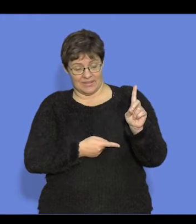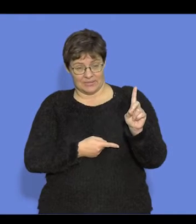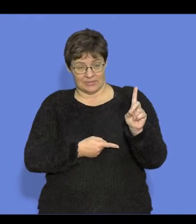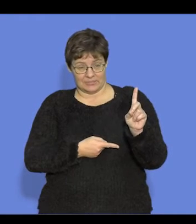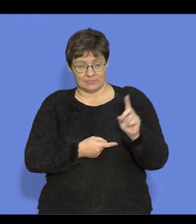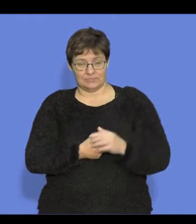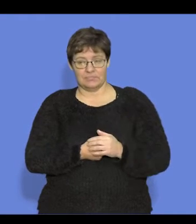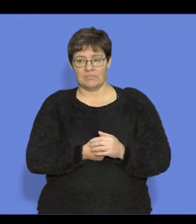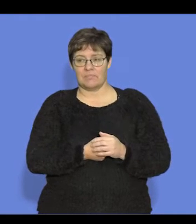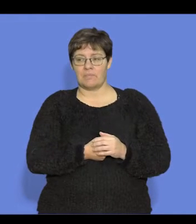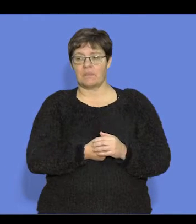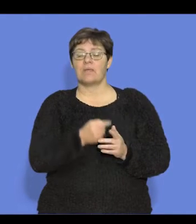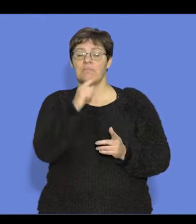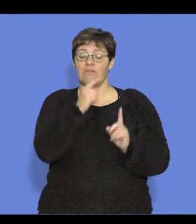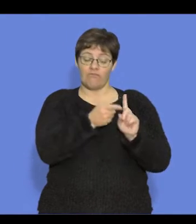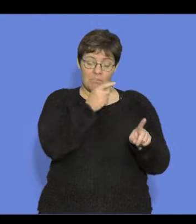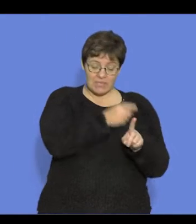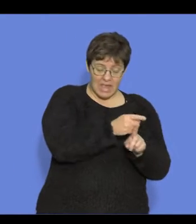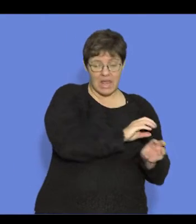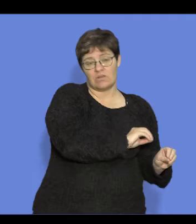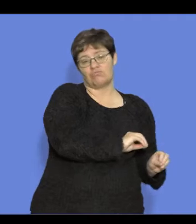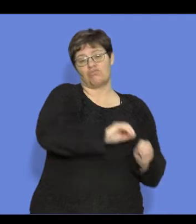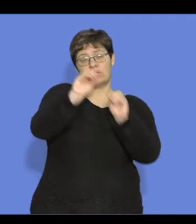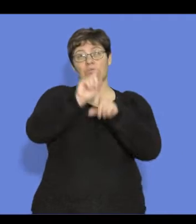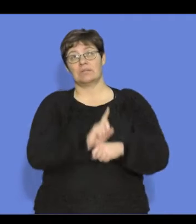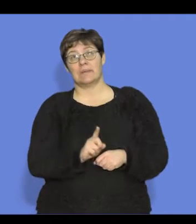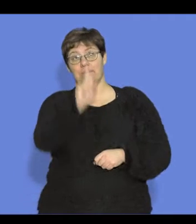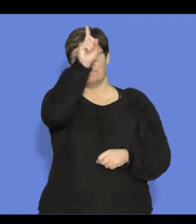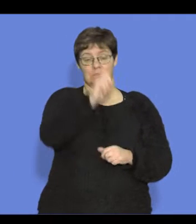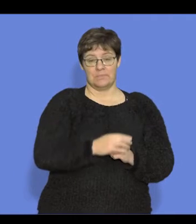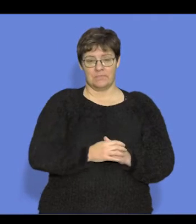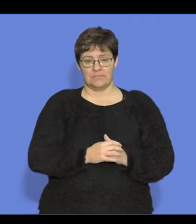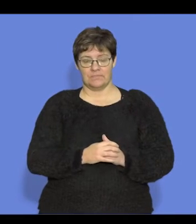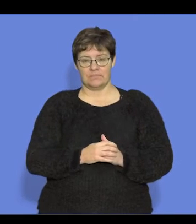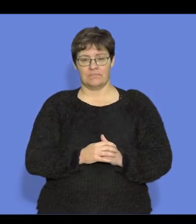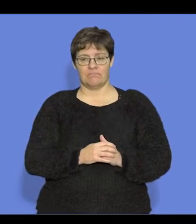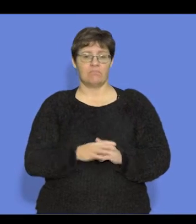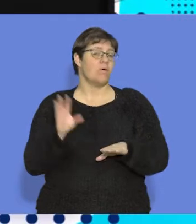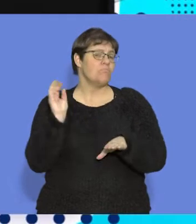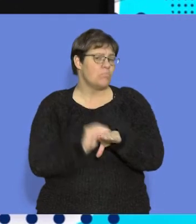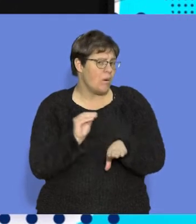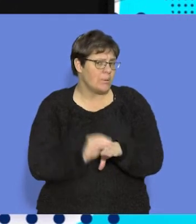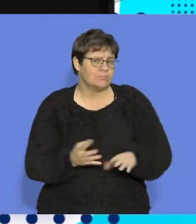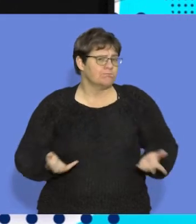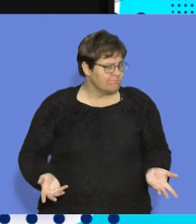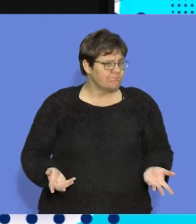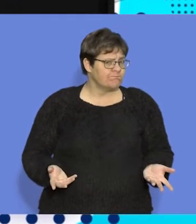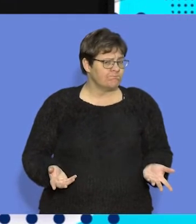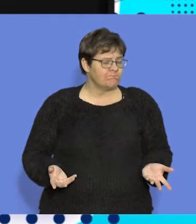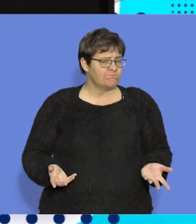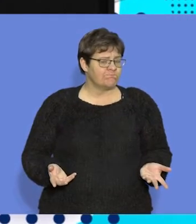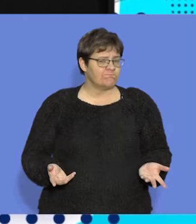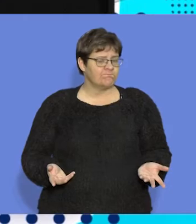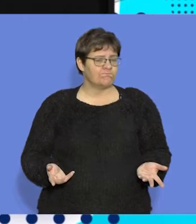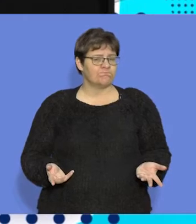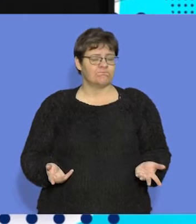xylem star so it can be transported upwards. A problem is it's got to go